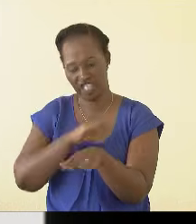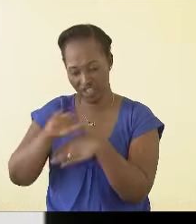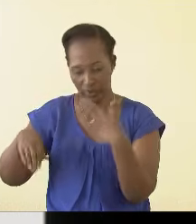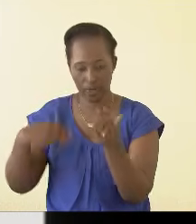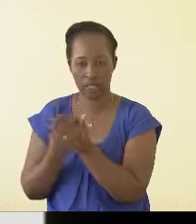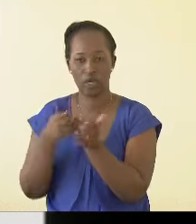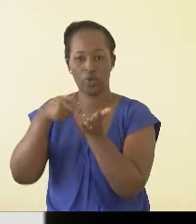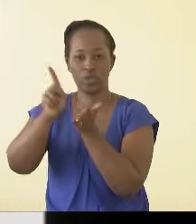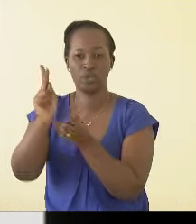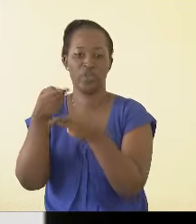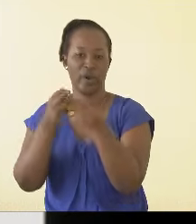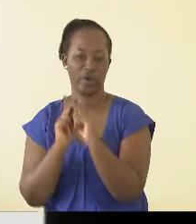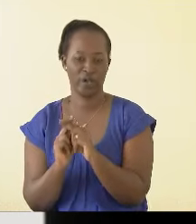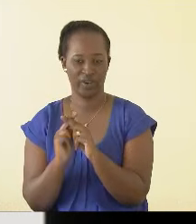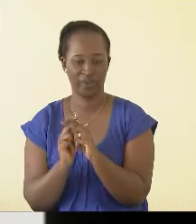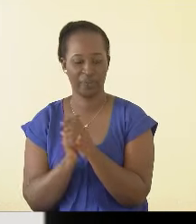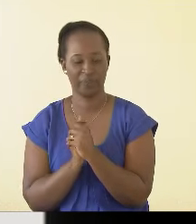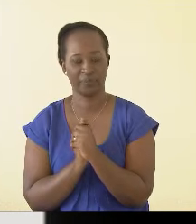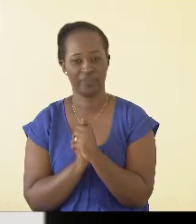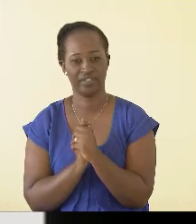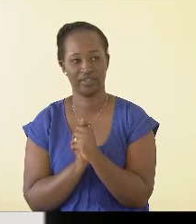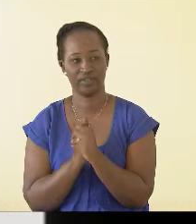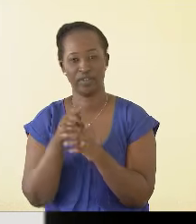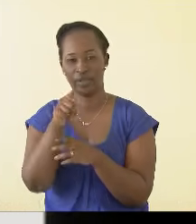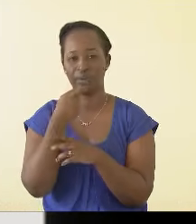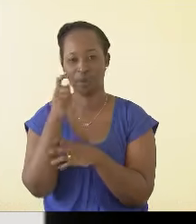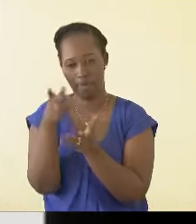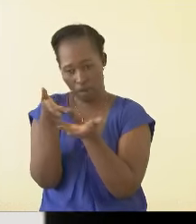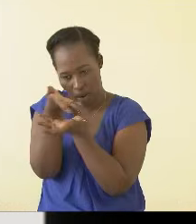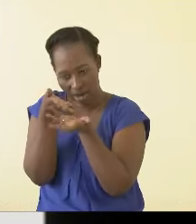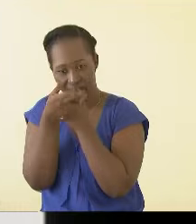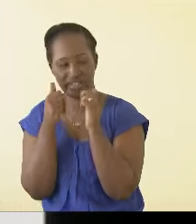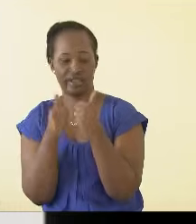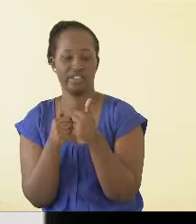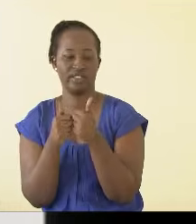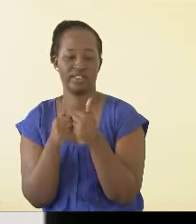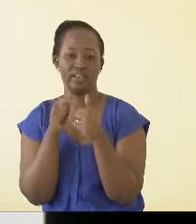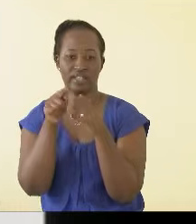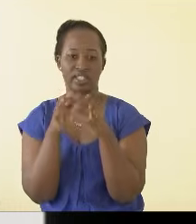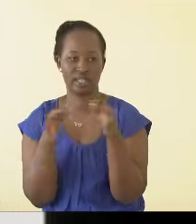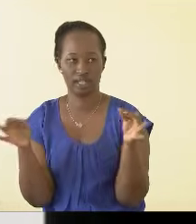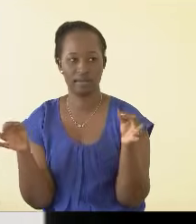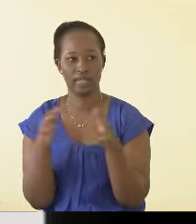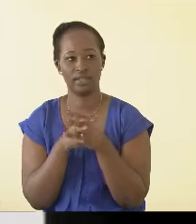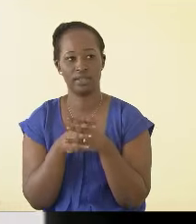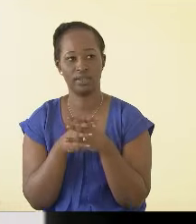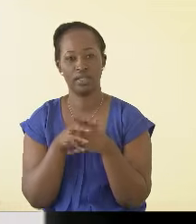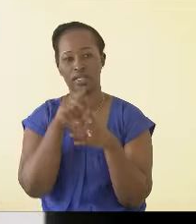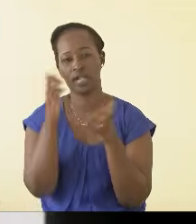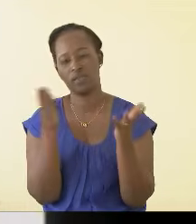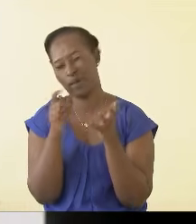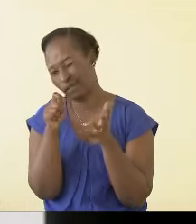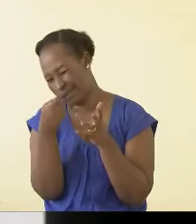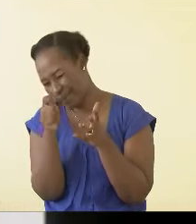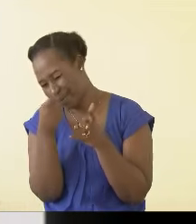credit period or loan payment period. So you have to analyze that. In that statement, that is where the trick